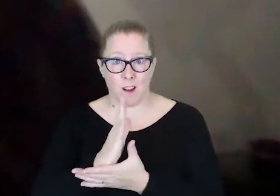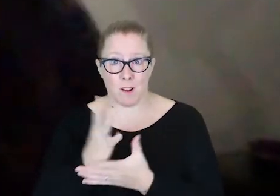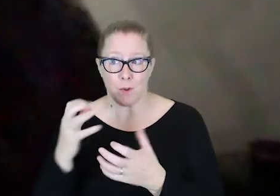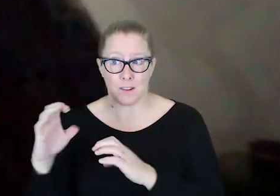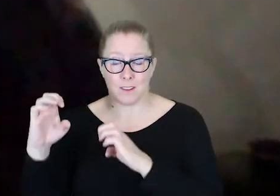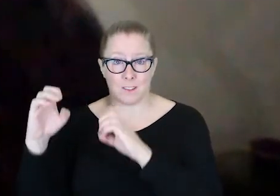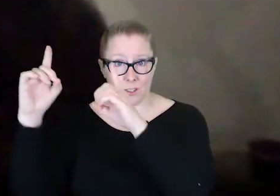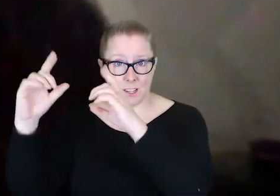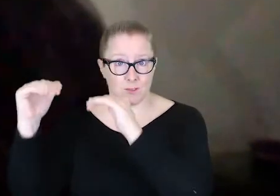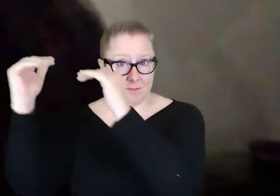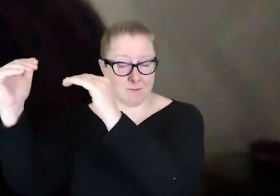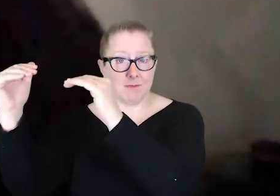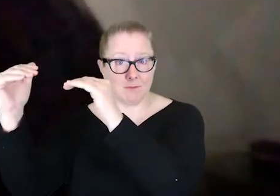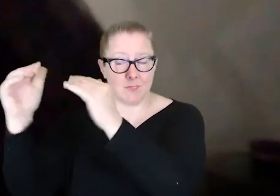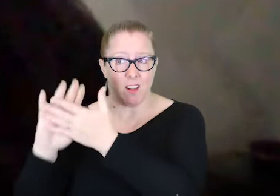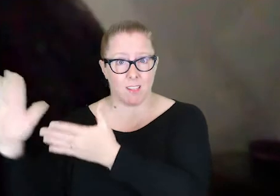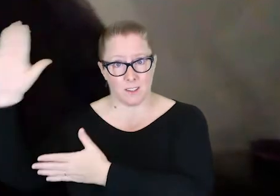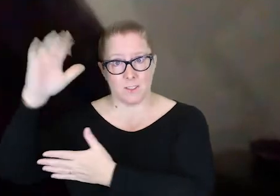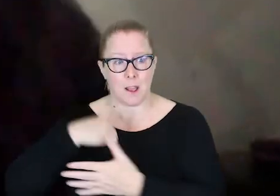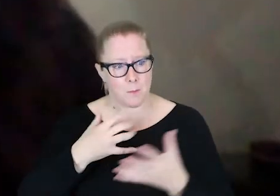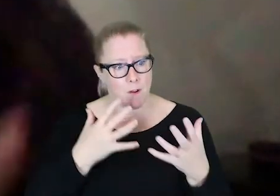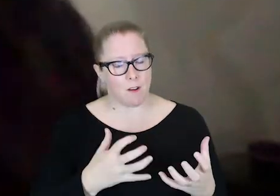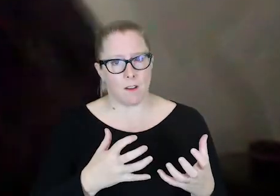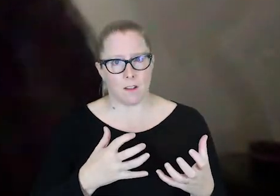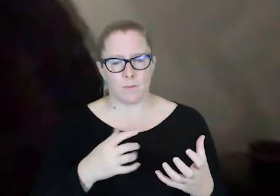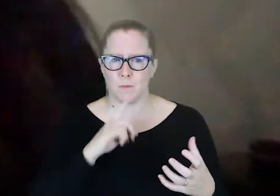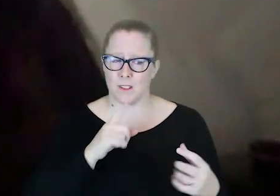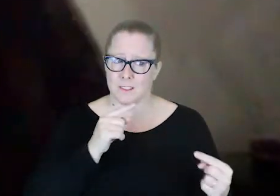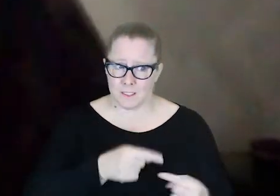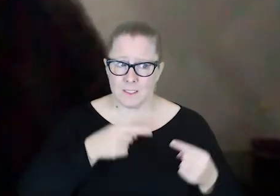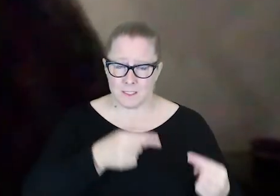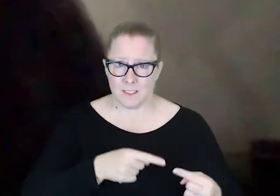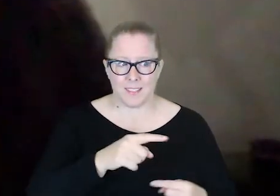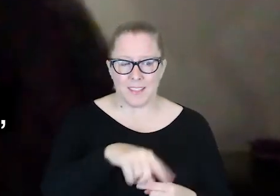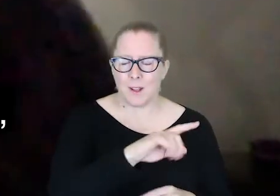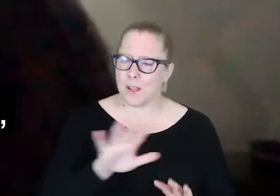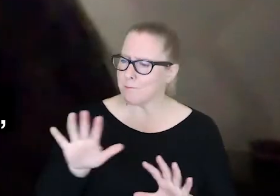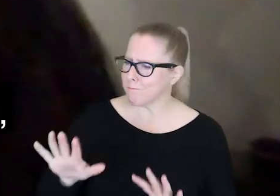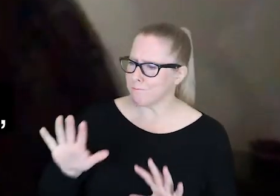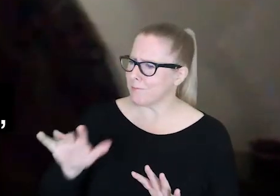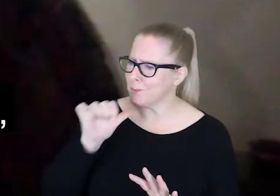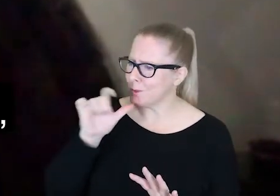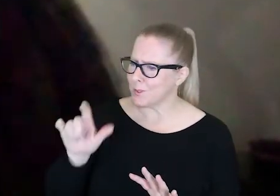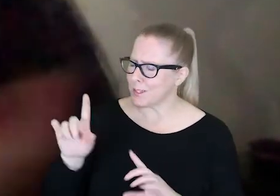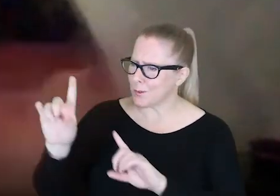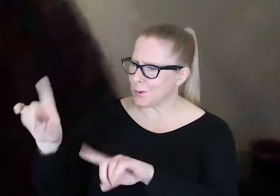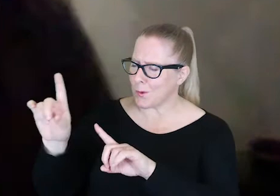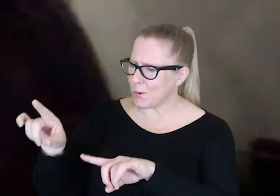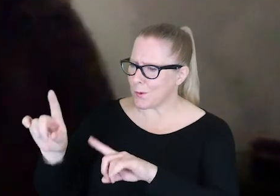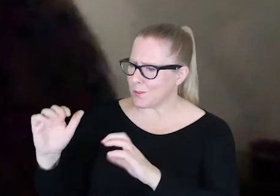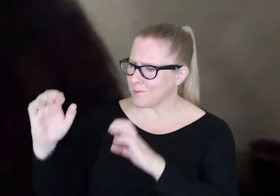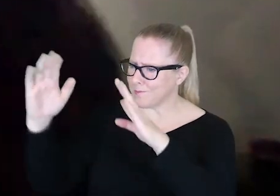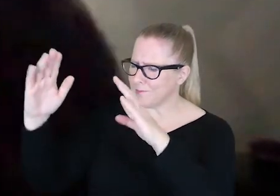my basic right of getting a quality education with what I want. Because everybody was recommending, no,